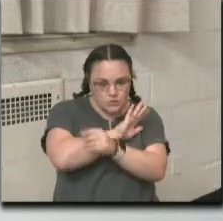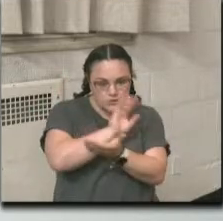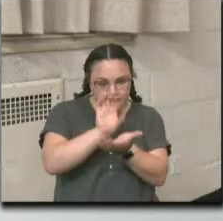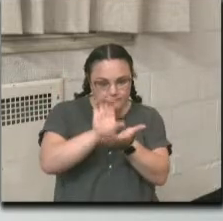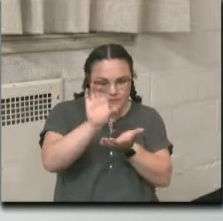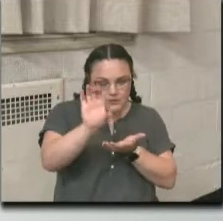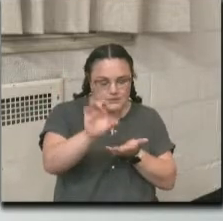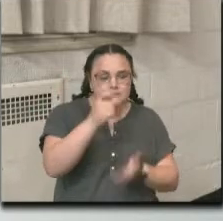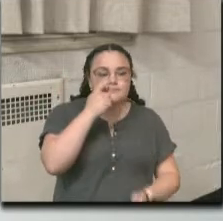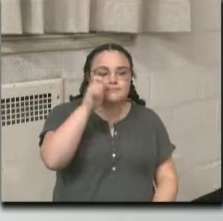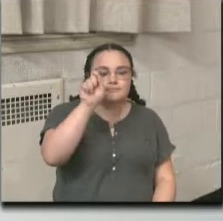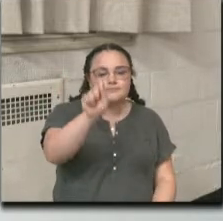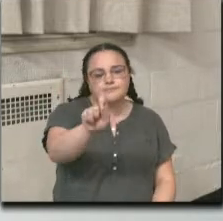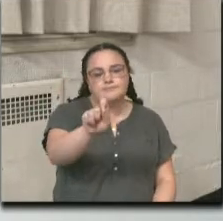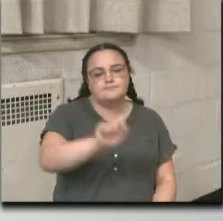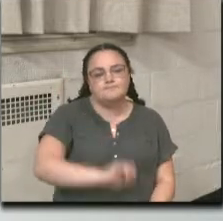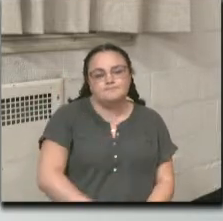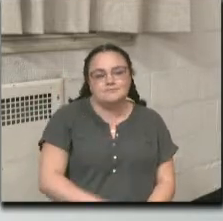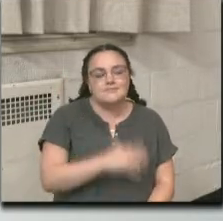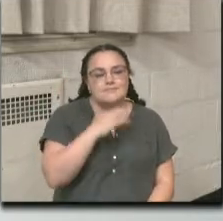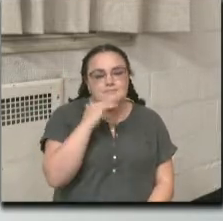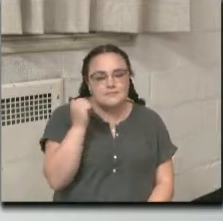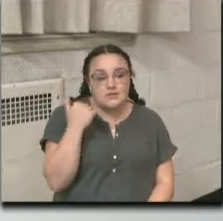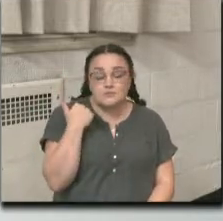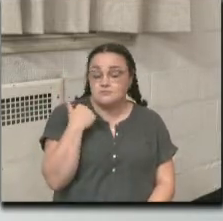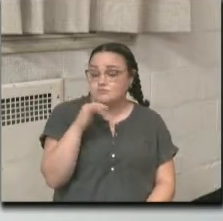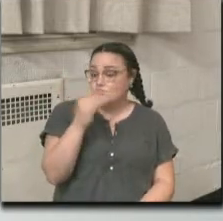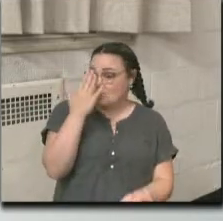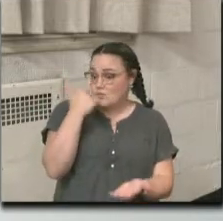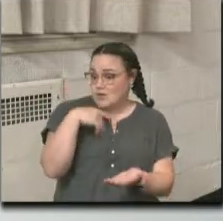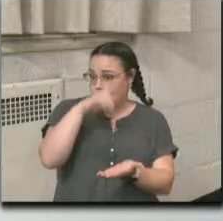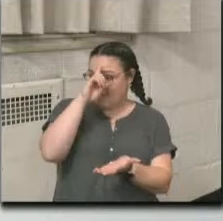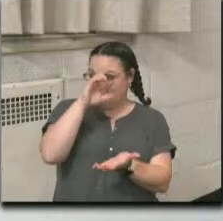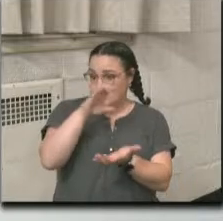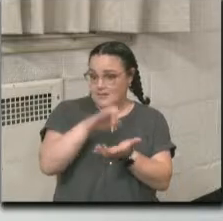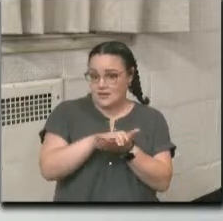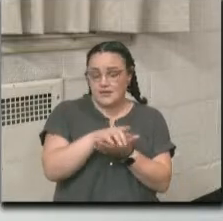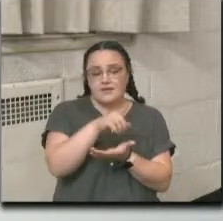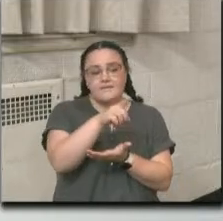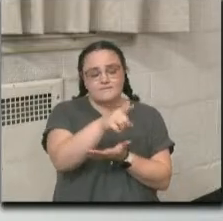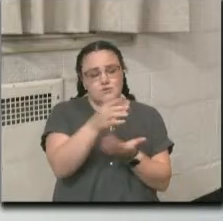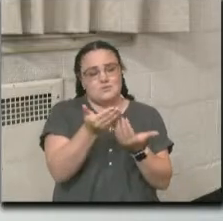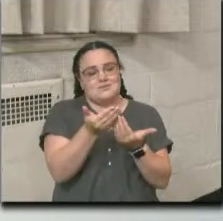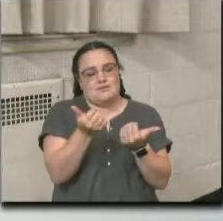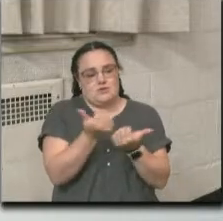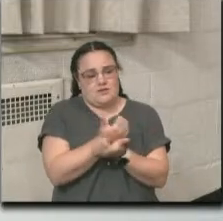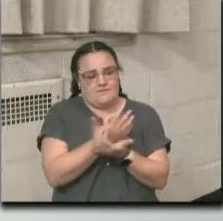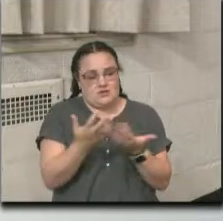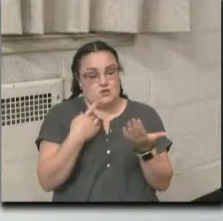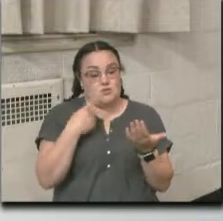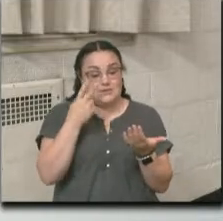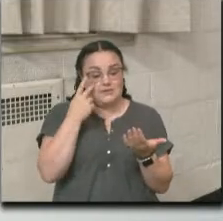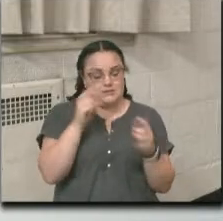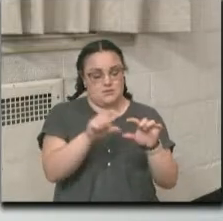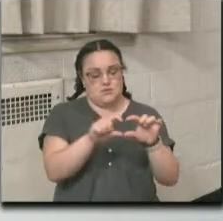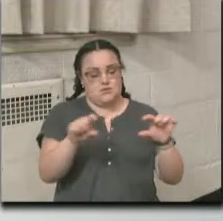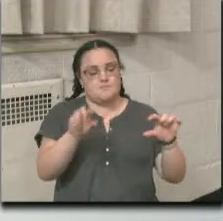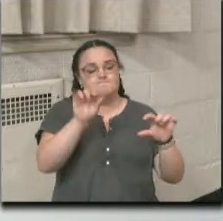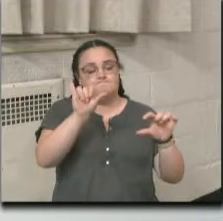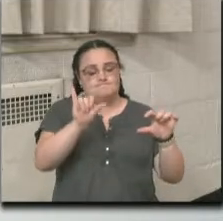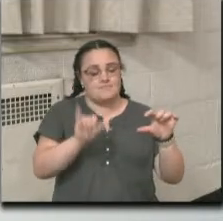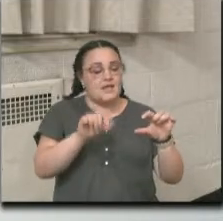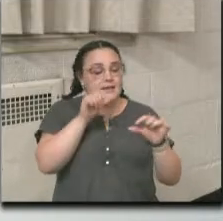And that is why I believe, CFO Howell, you made it a separate line so everybody can see it and it doesn't